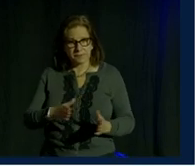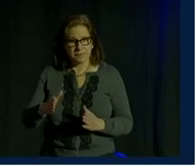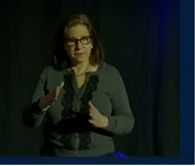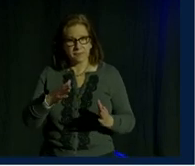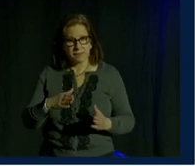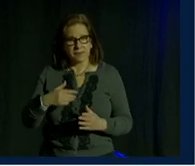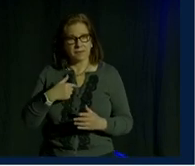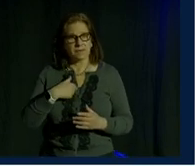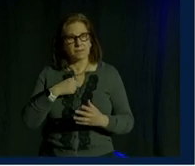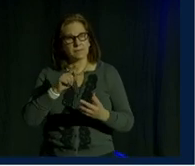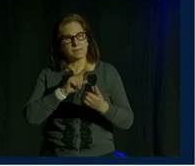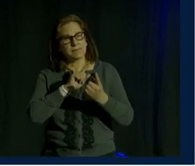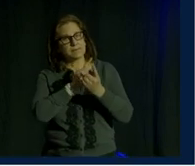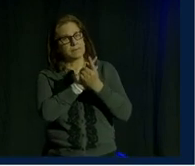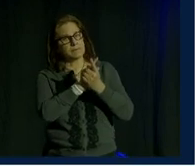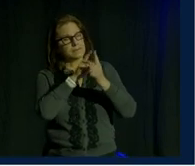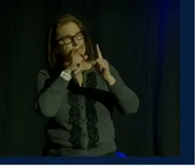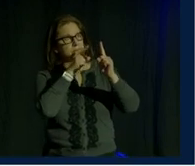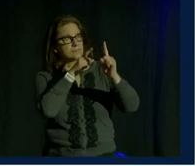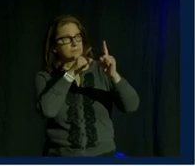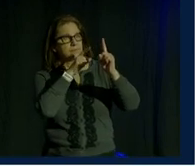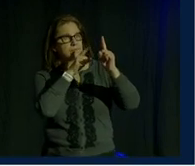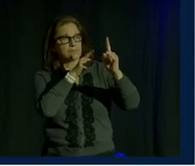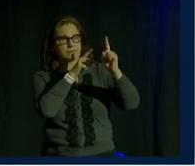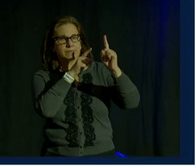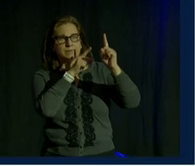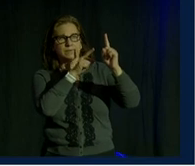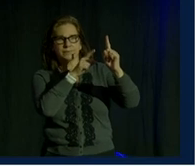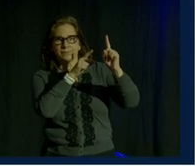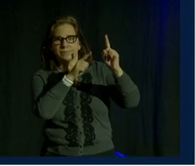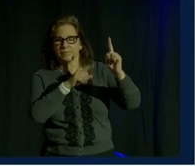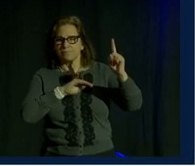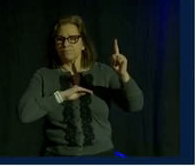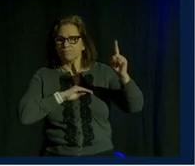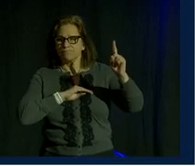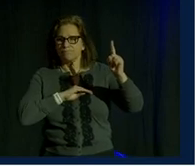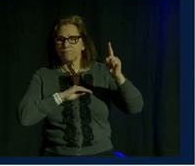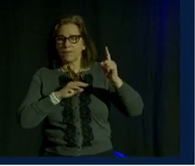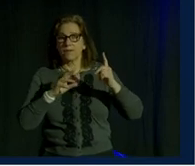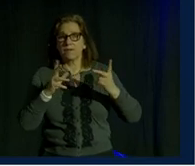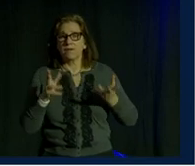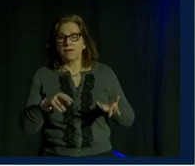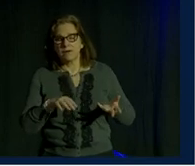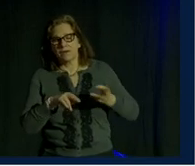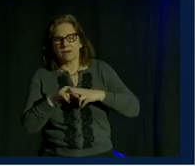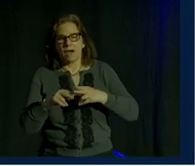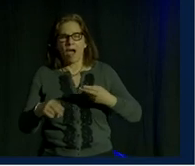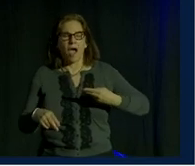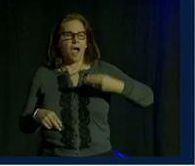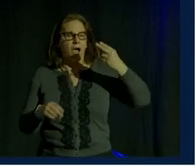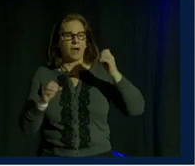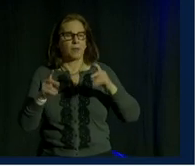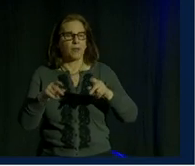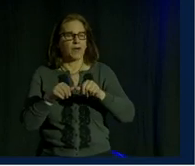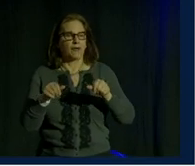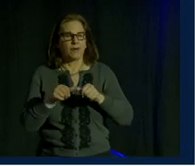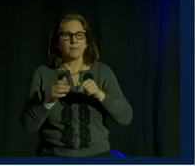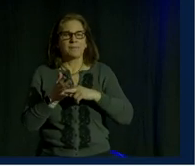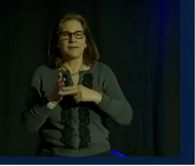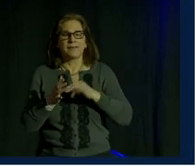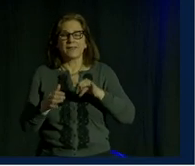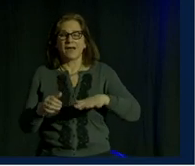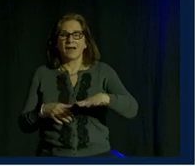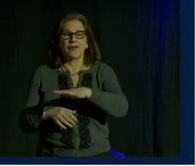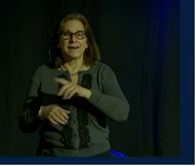housing goals across the city, but especially in these high opportunity areas. The Office of Planning submitted to Council in April of